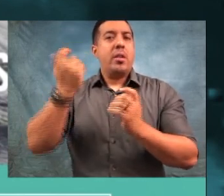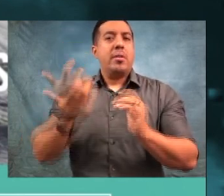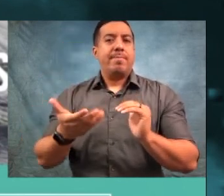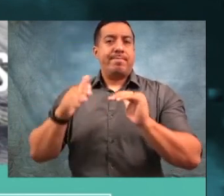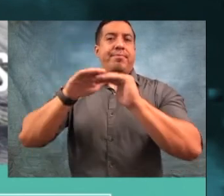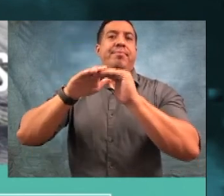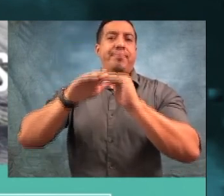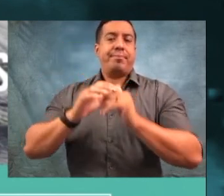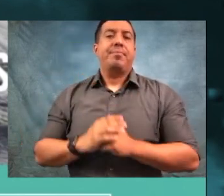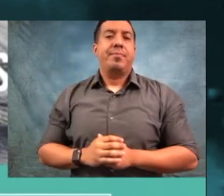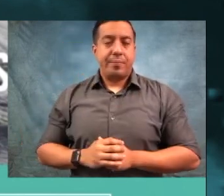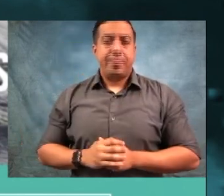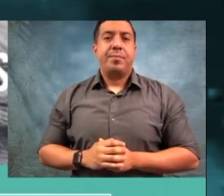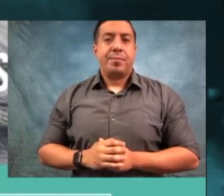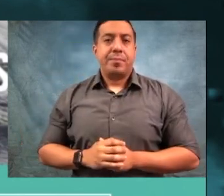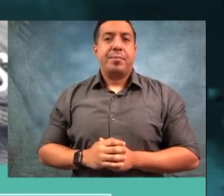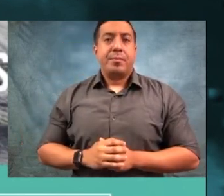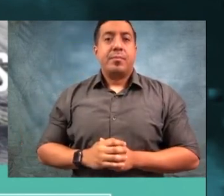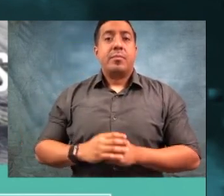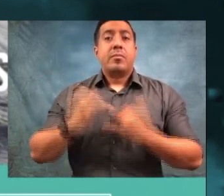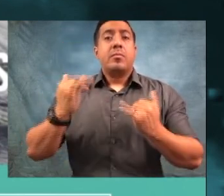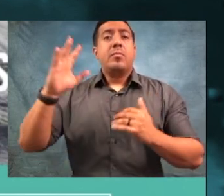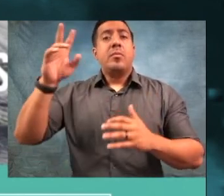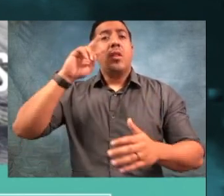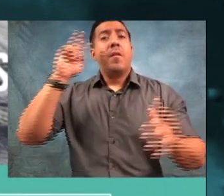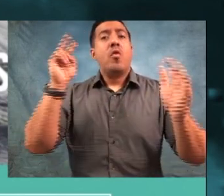and that's why they've gone up a tad.